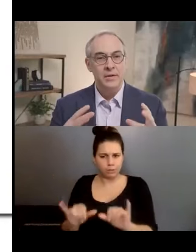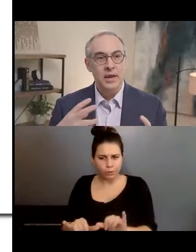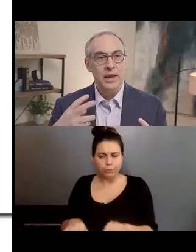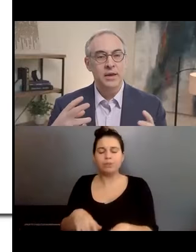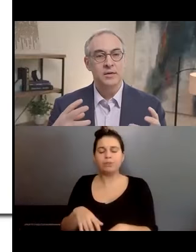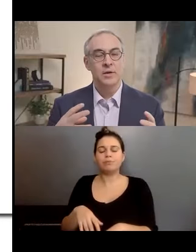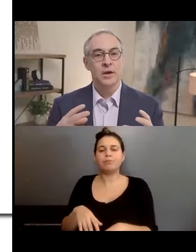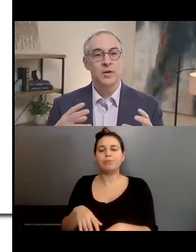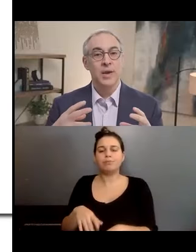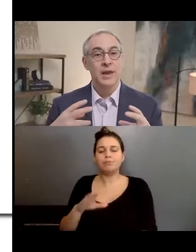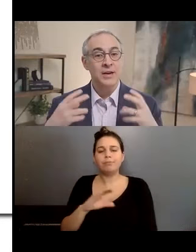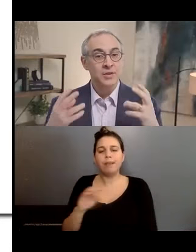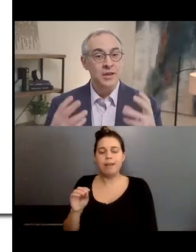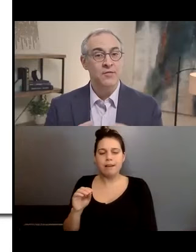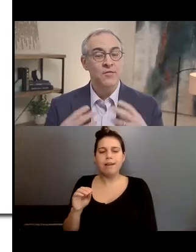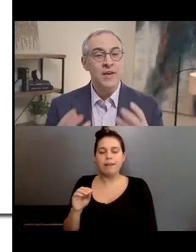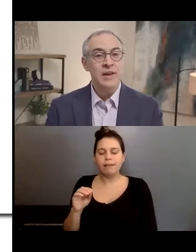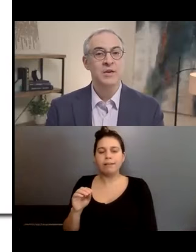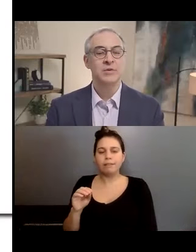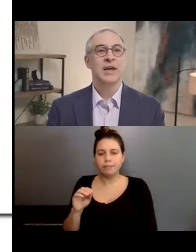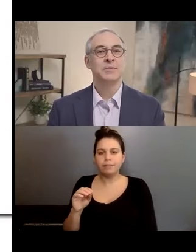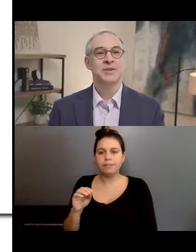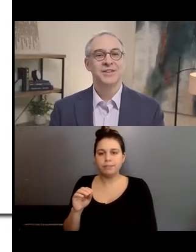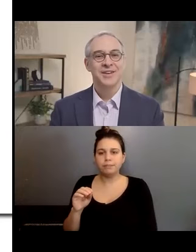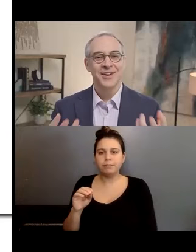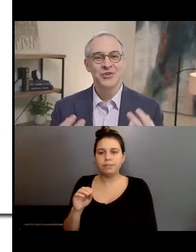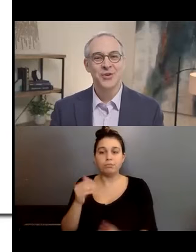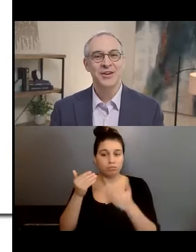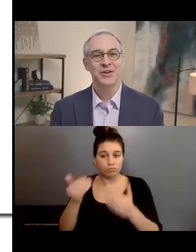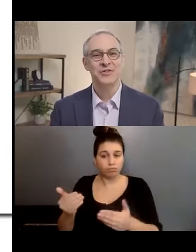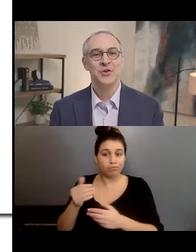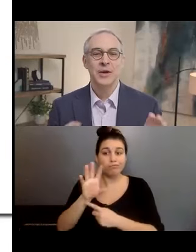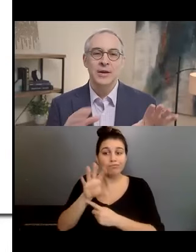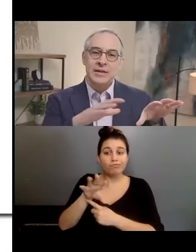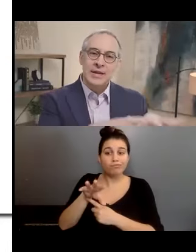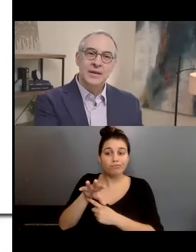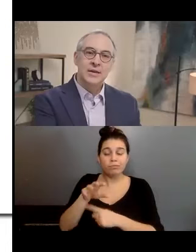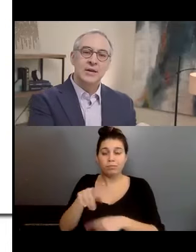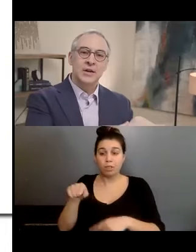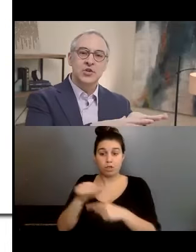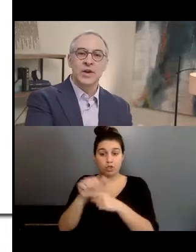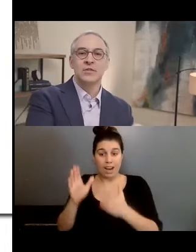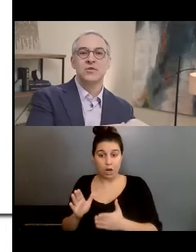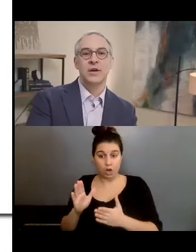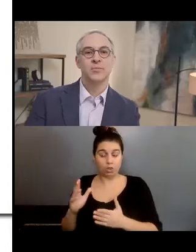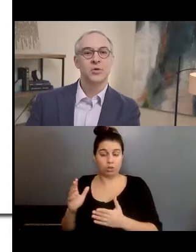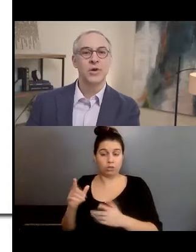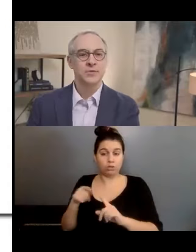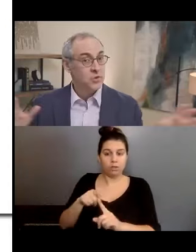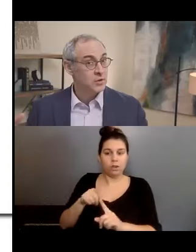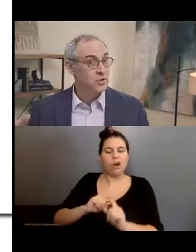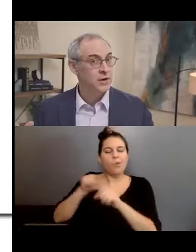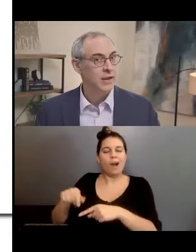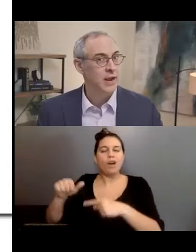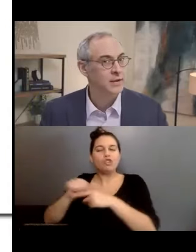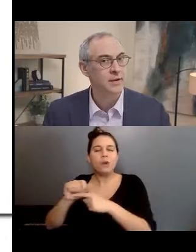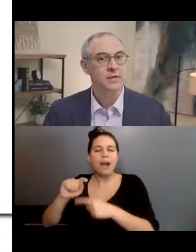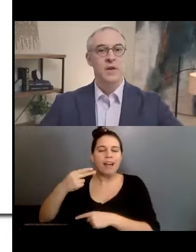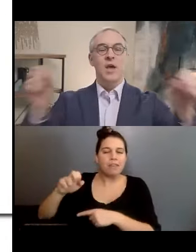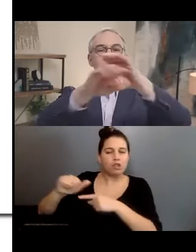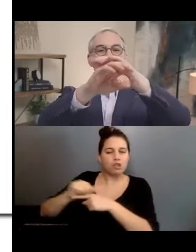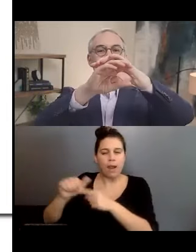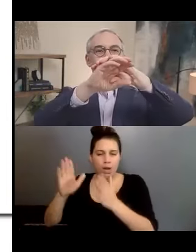and actually videotaped trainers who had attended a Train the Trainer program. So Train the Trainer, the